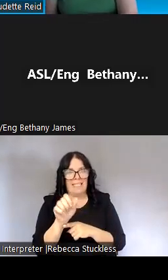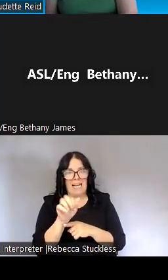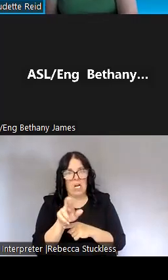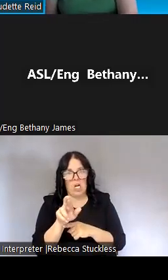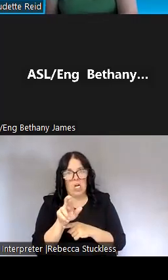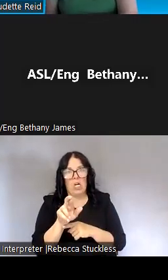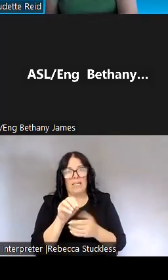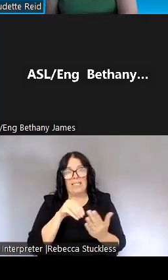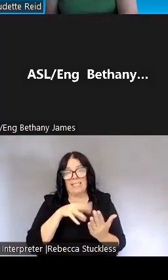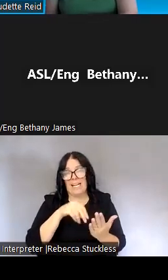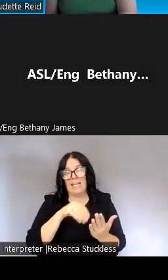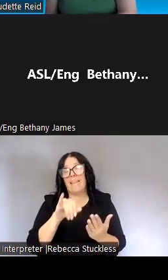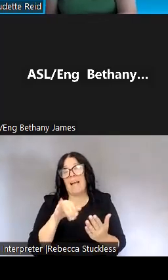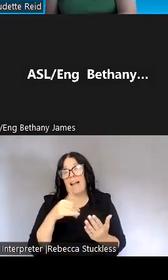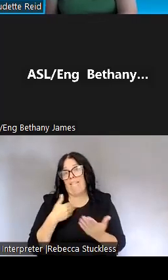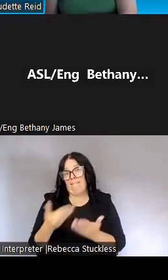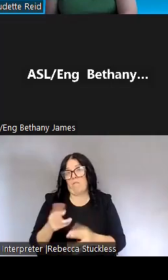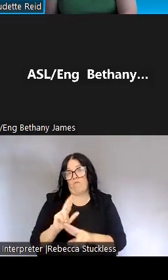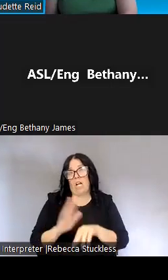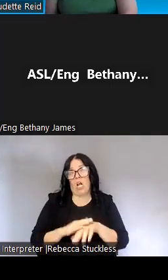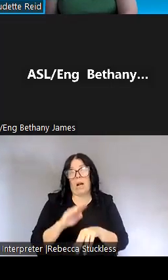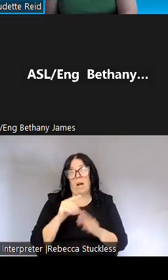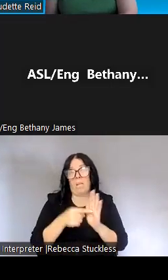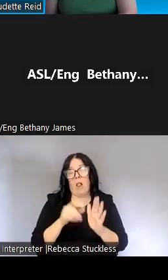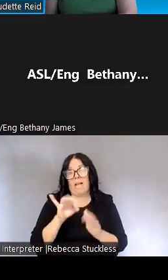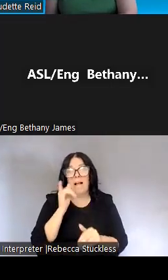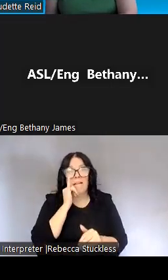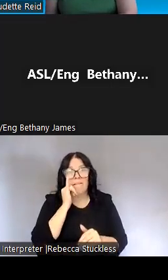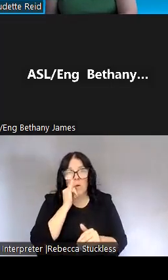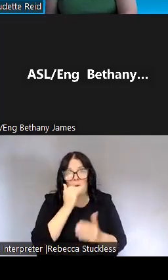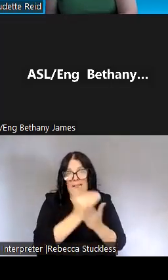is available on the models of iPhone that are listed here.